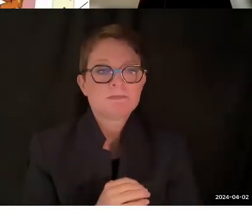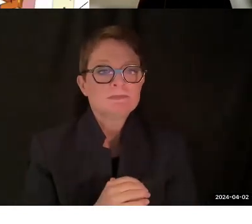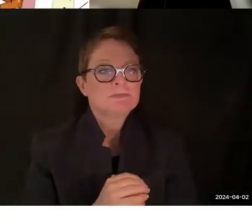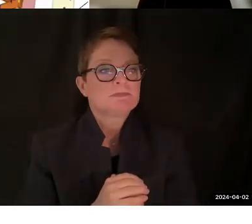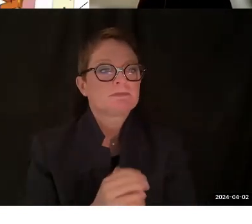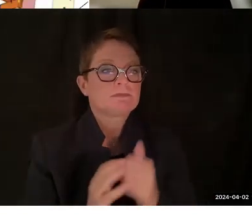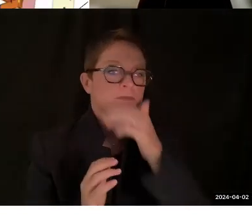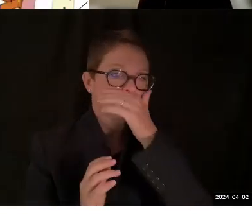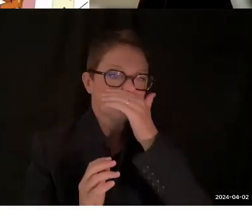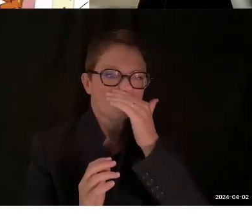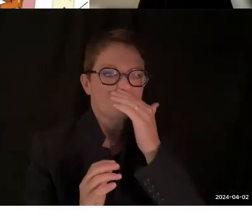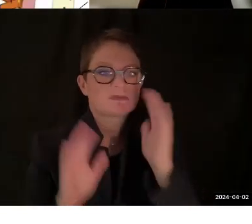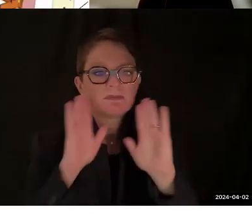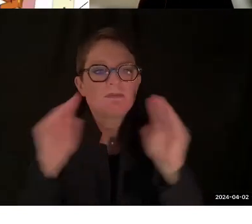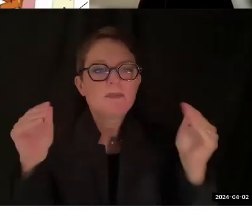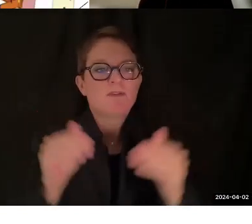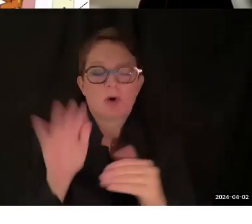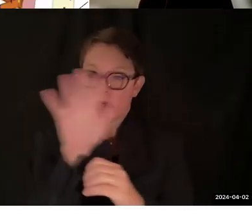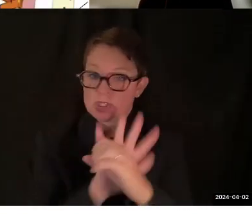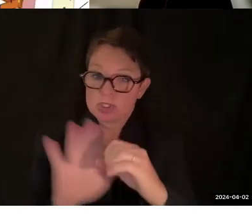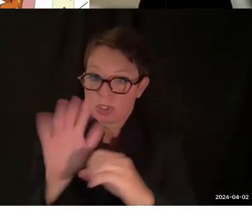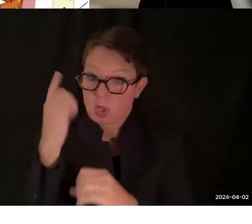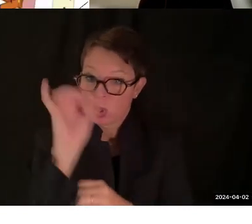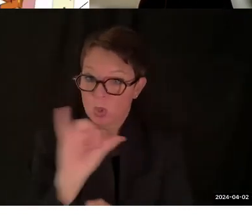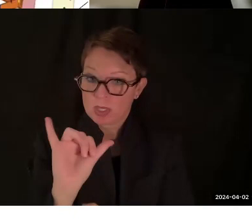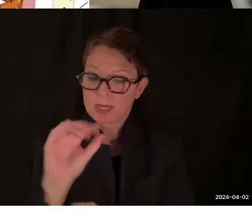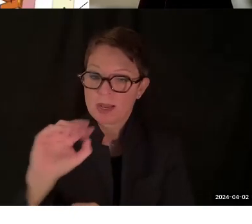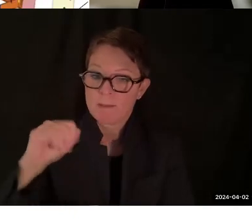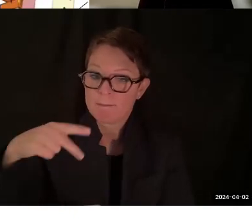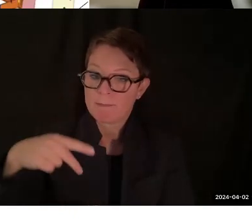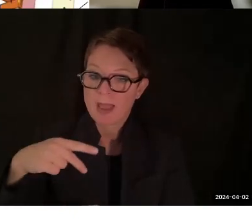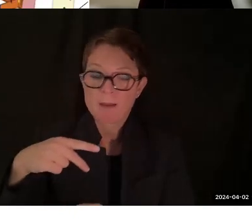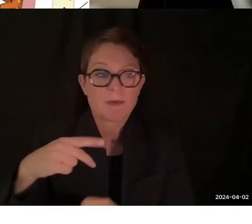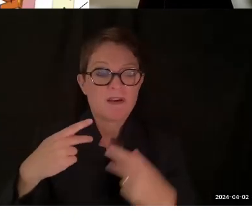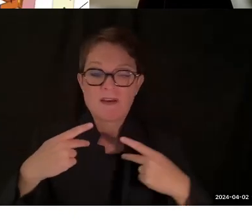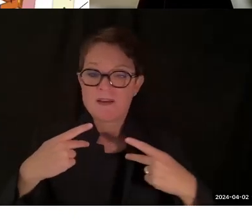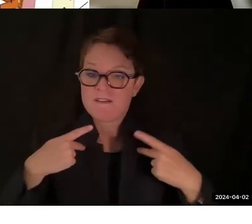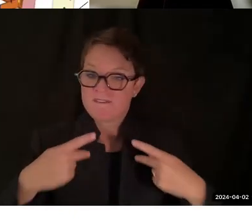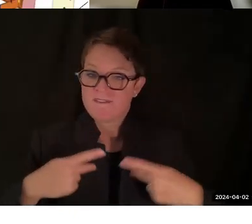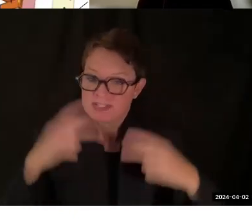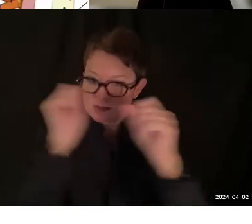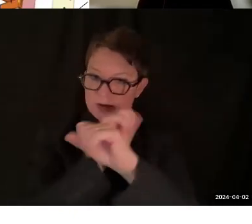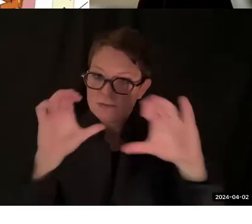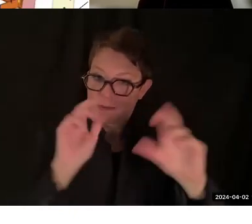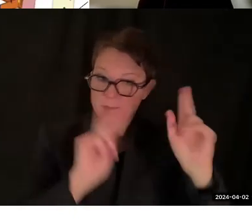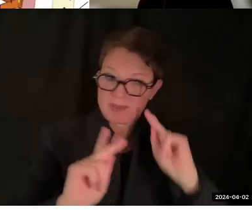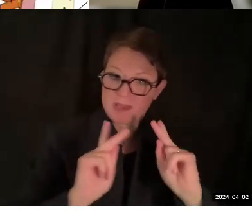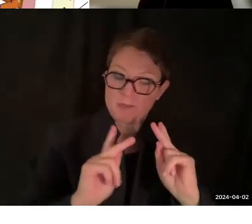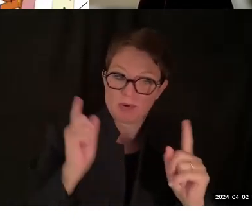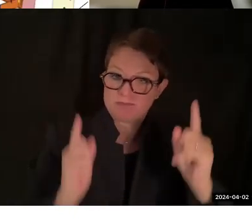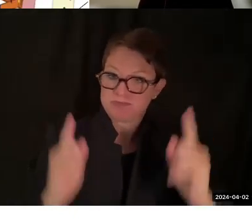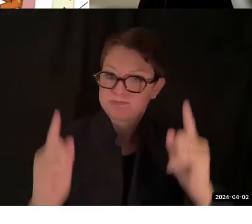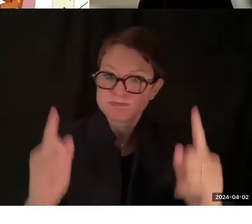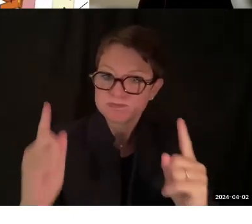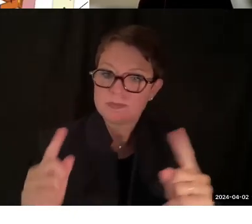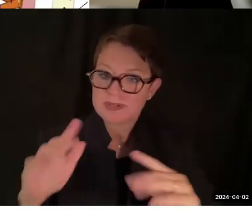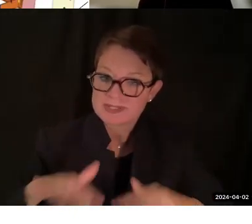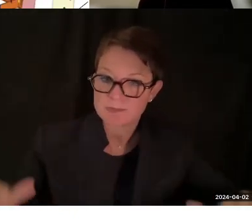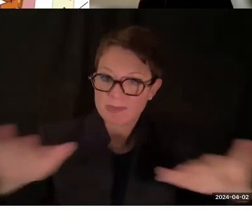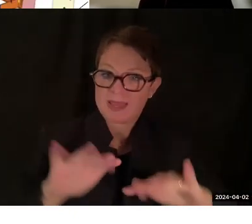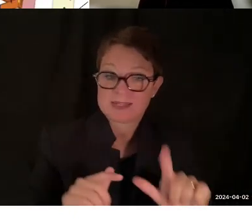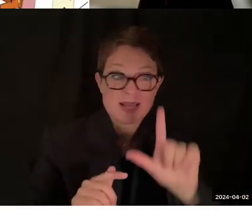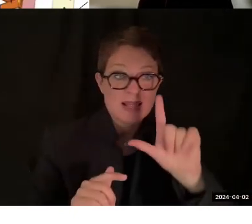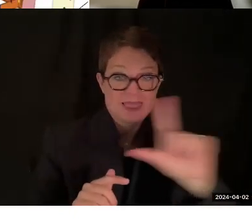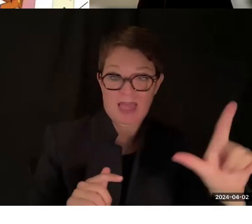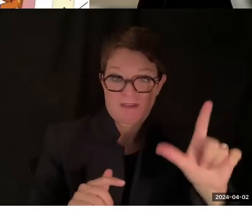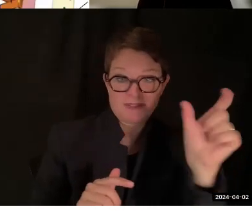And again, to give you a focused look of what that means, those maps in terms of the physicality of people in place, reading left to right,